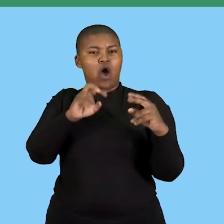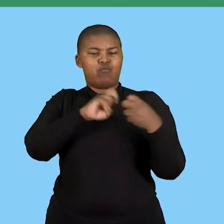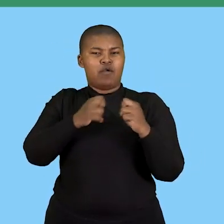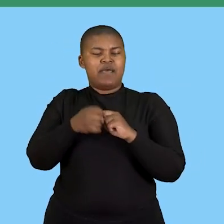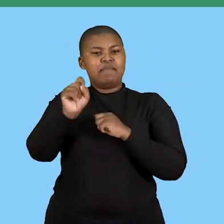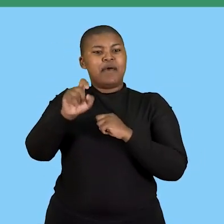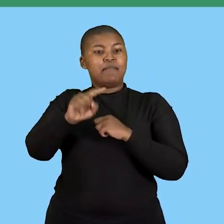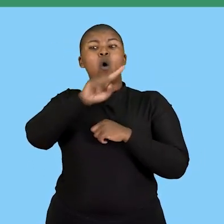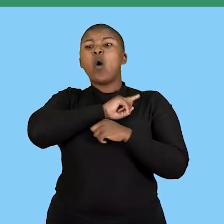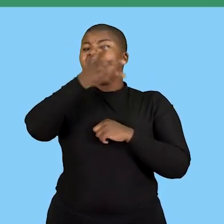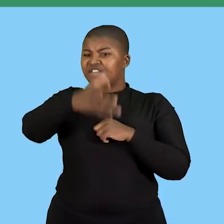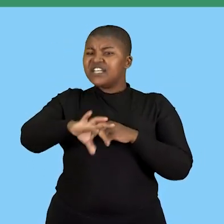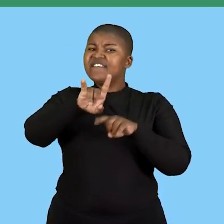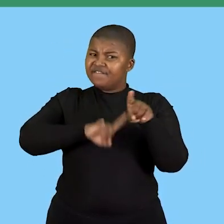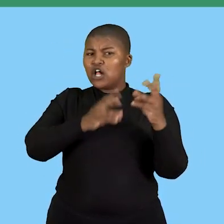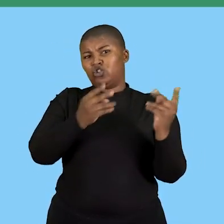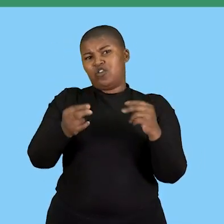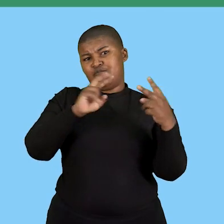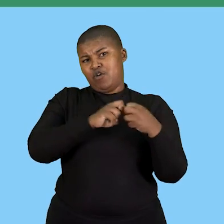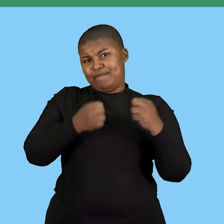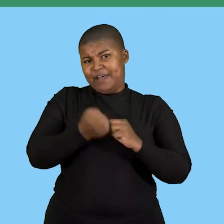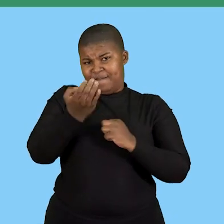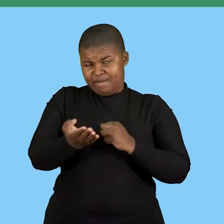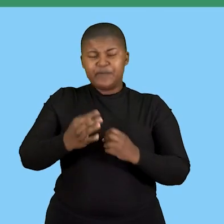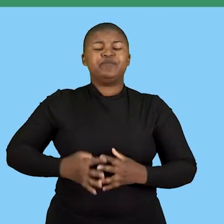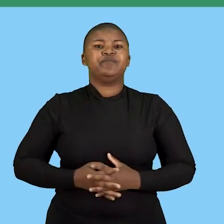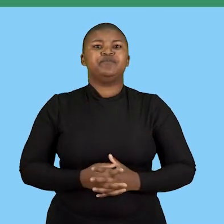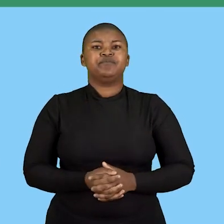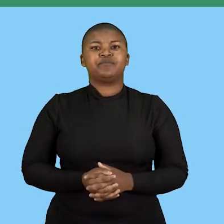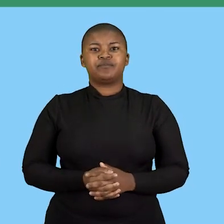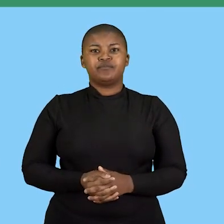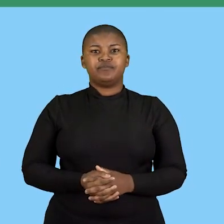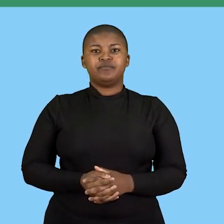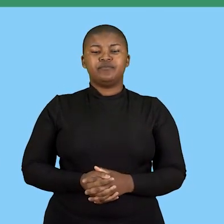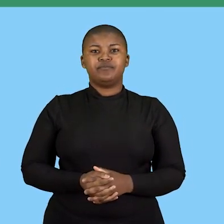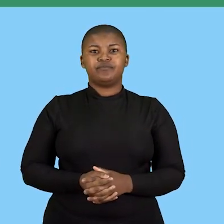issues, because Elsabe has failed to deal with the issues over there.